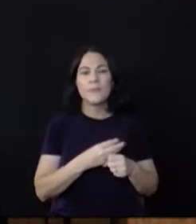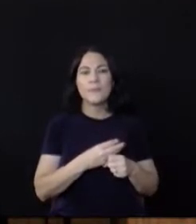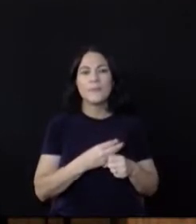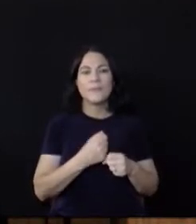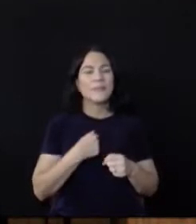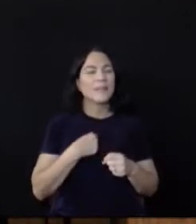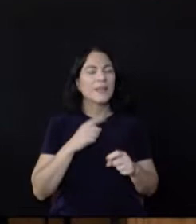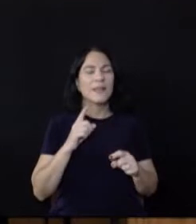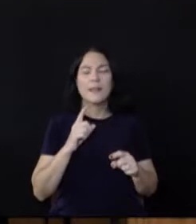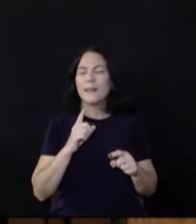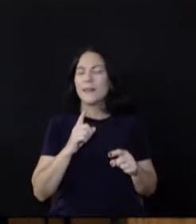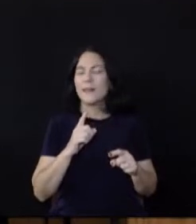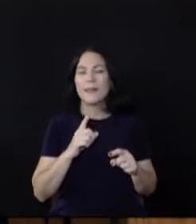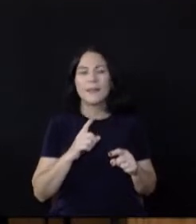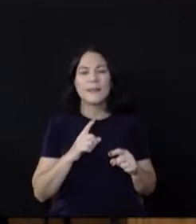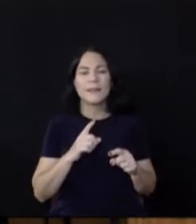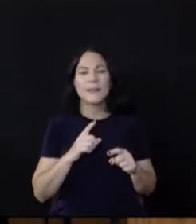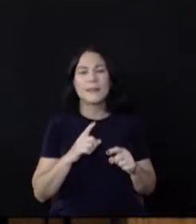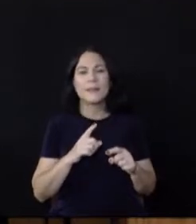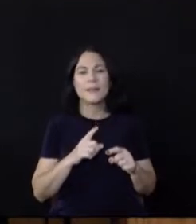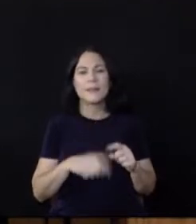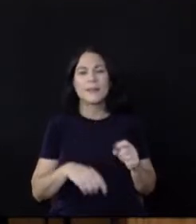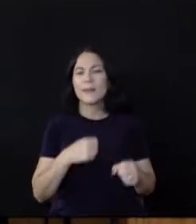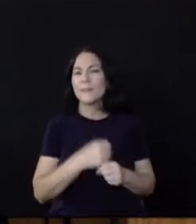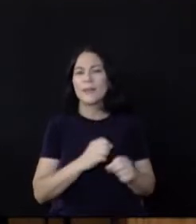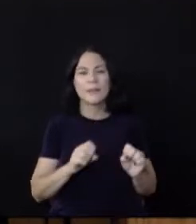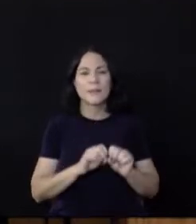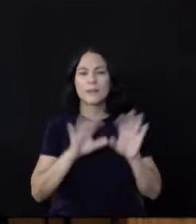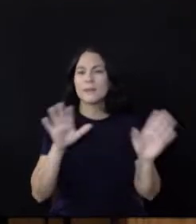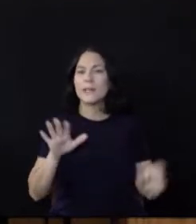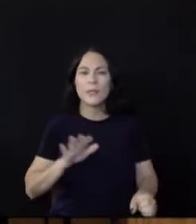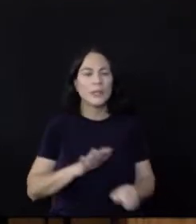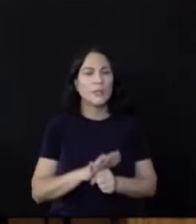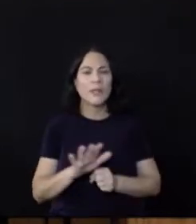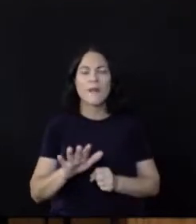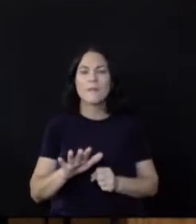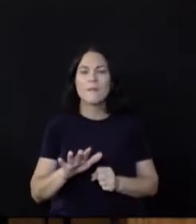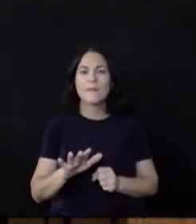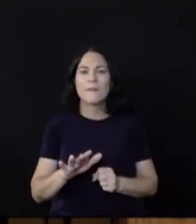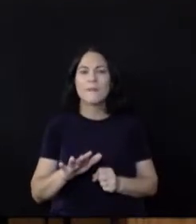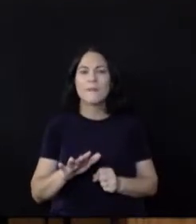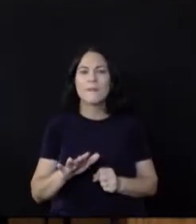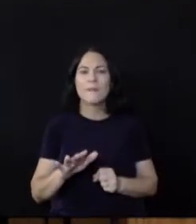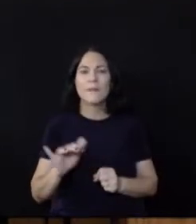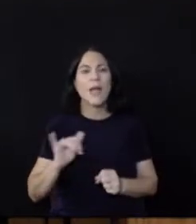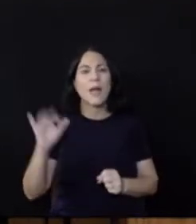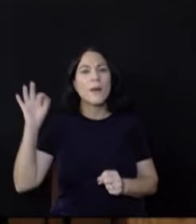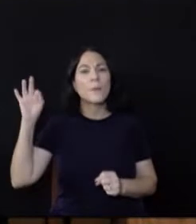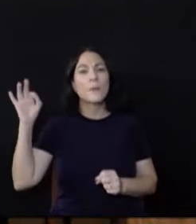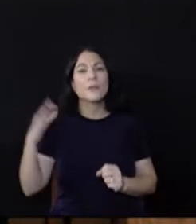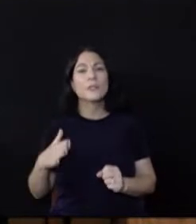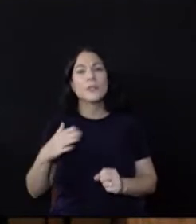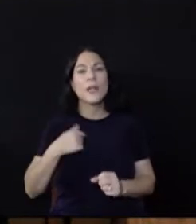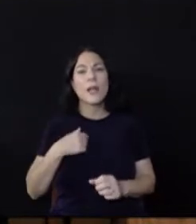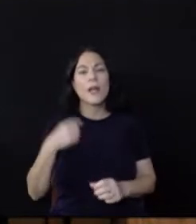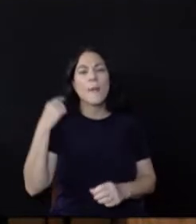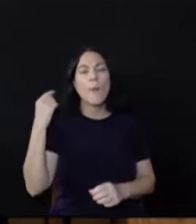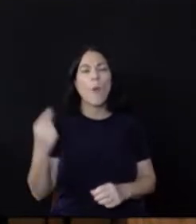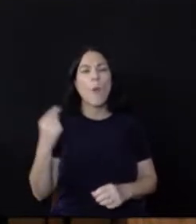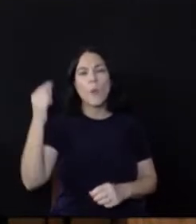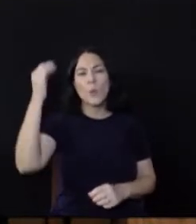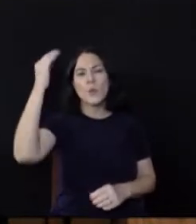I can't make that clear enough. And as a preacher, I am always aware of how